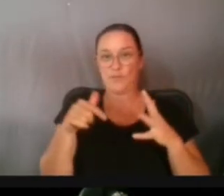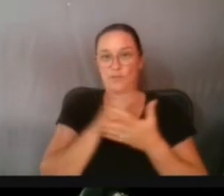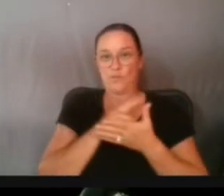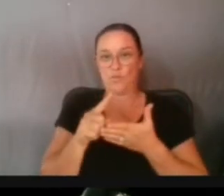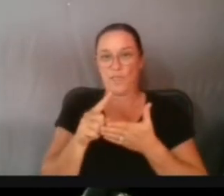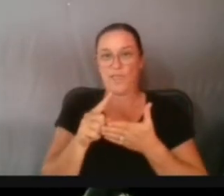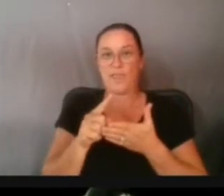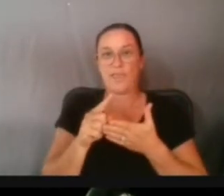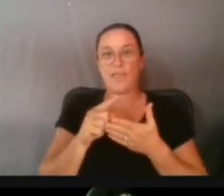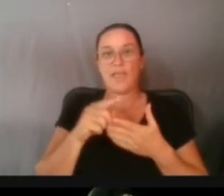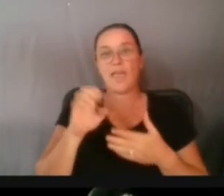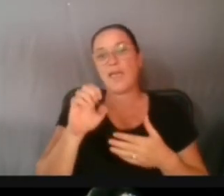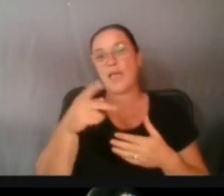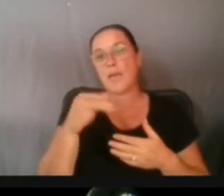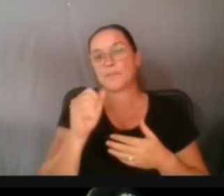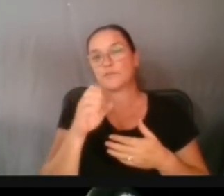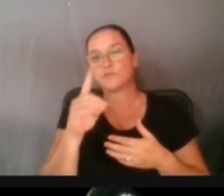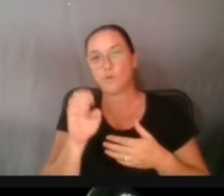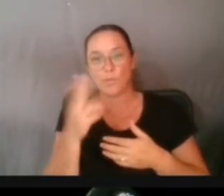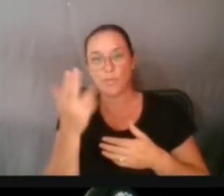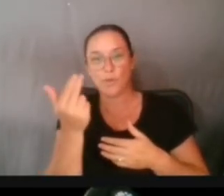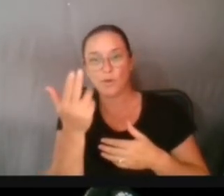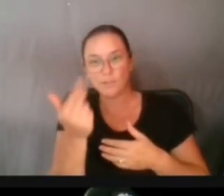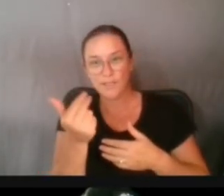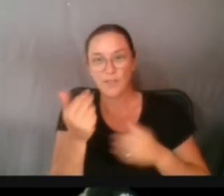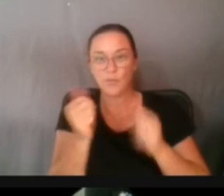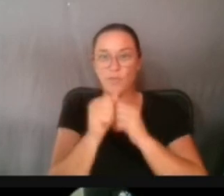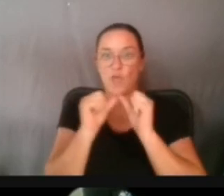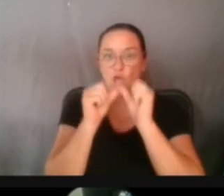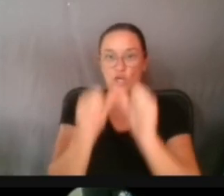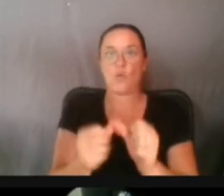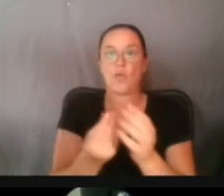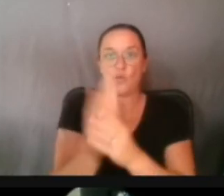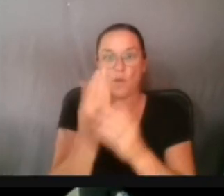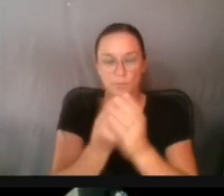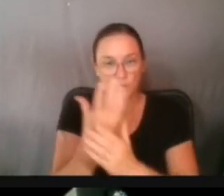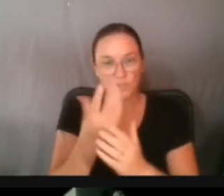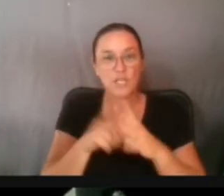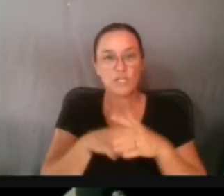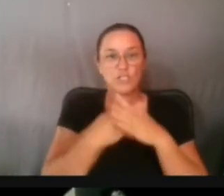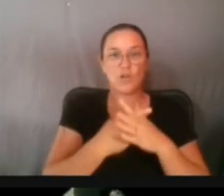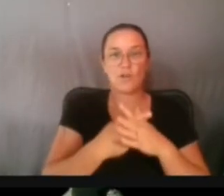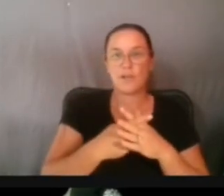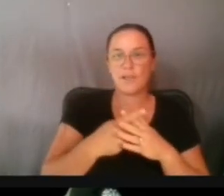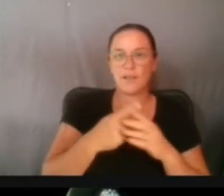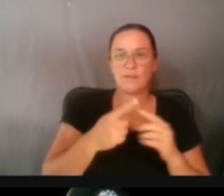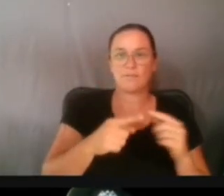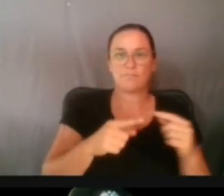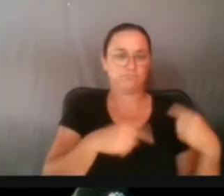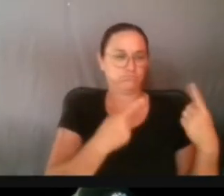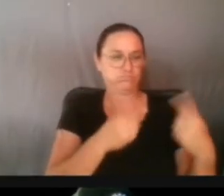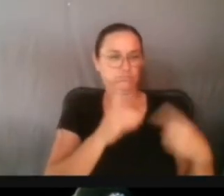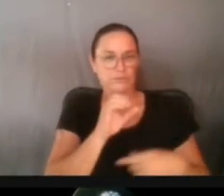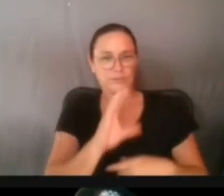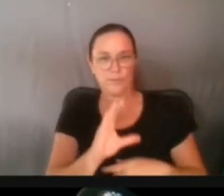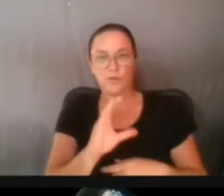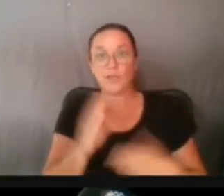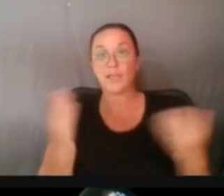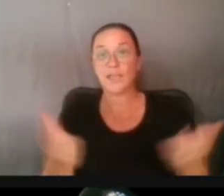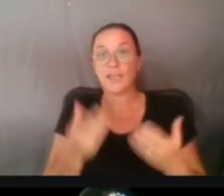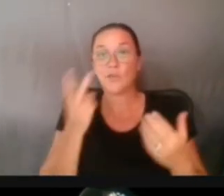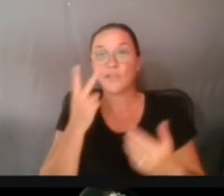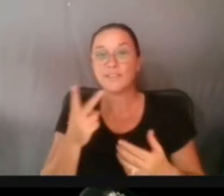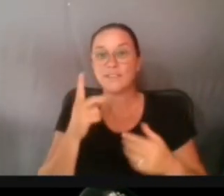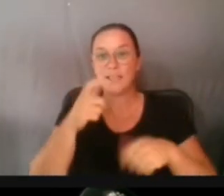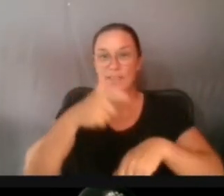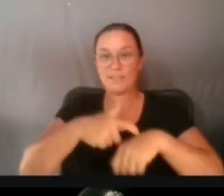13th episode of the ongoing Kīlauea eruption, which started back in December. And here we see the time lapse